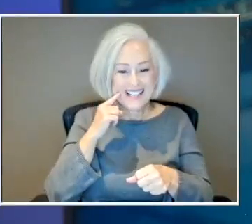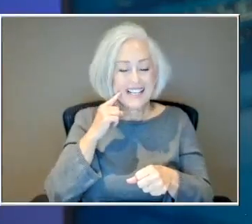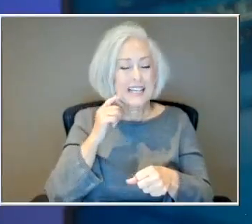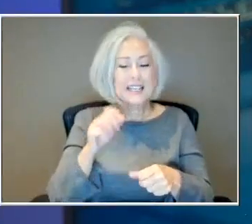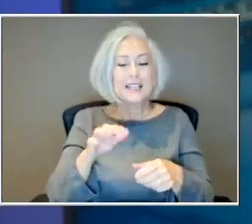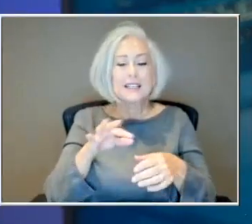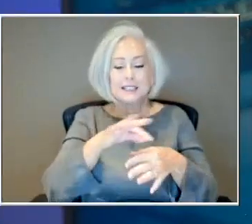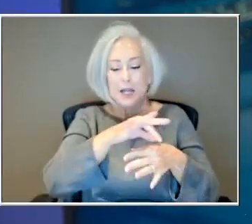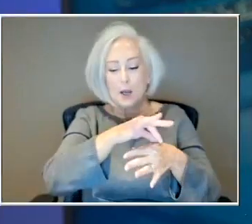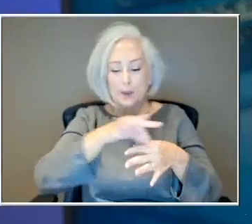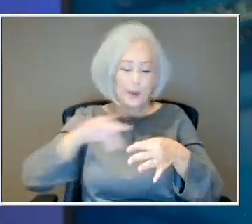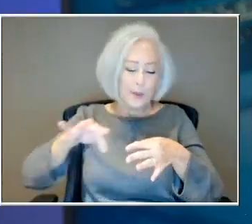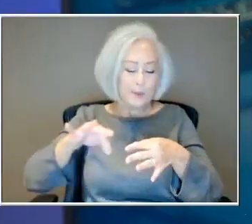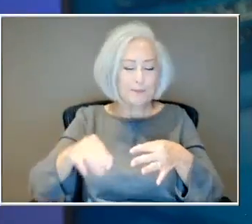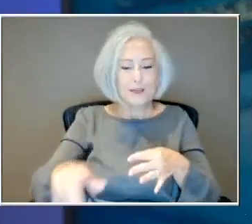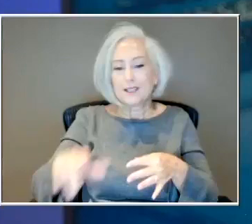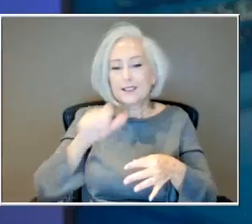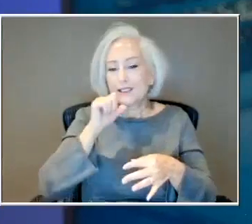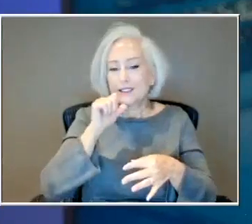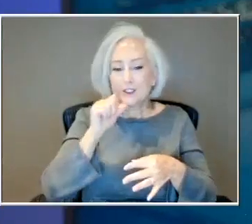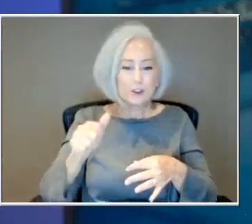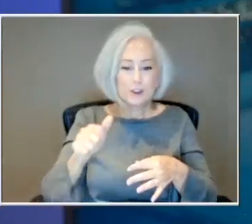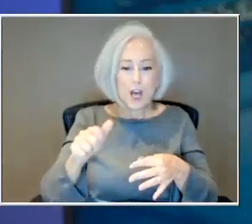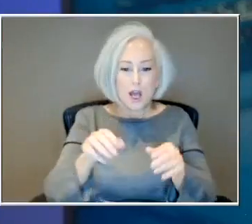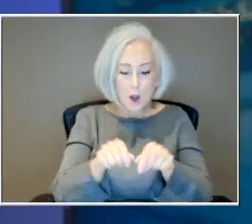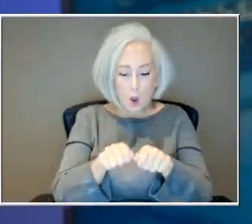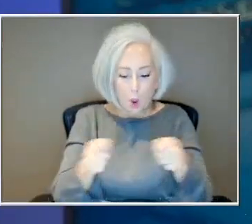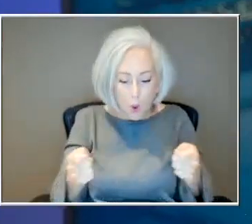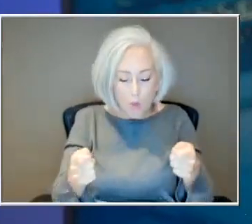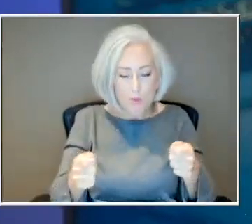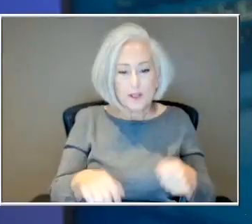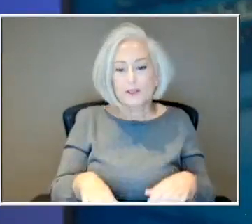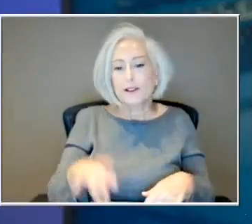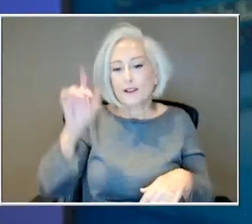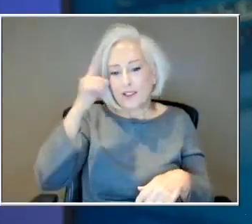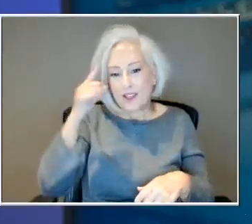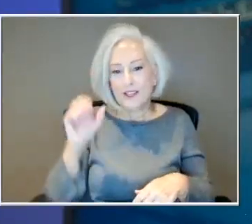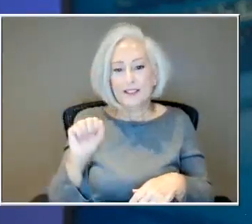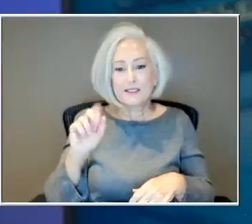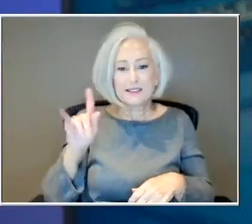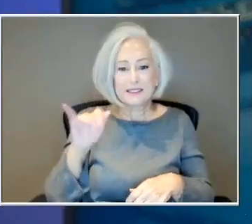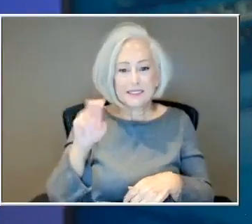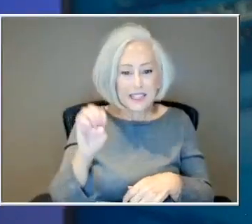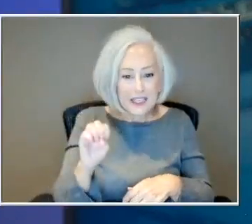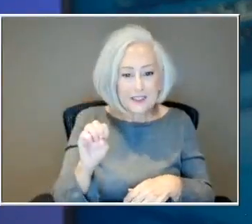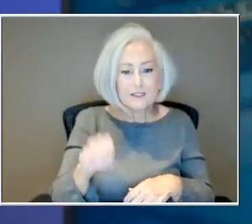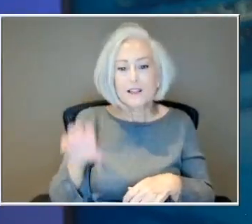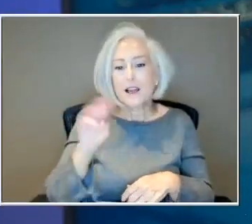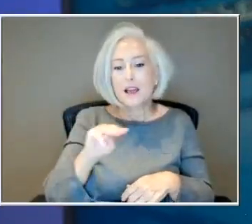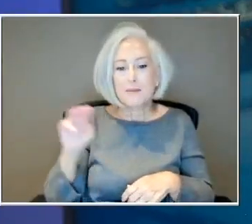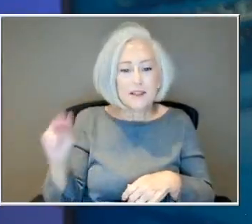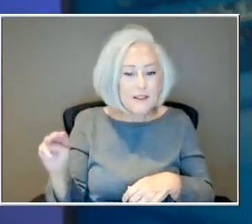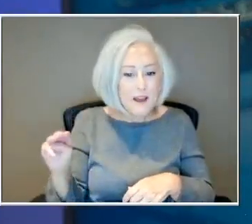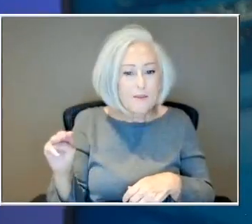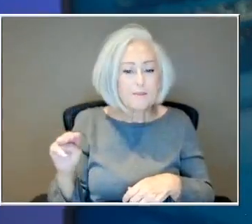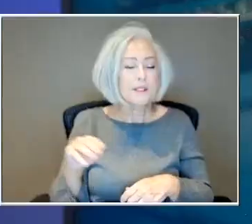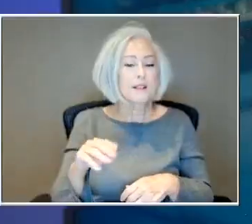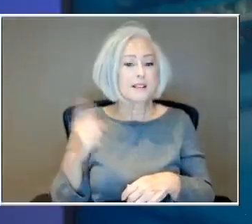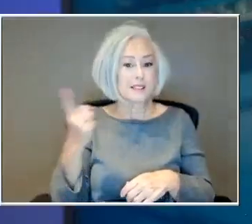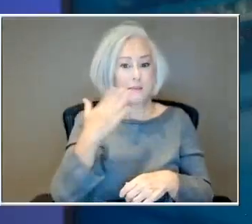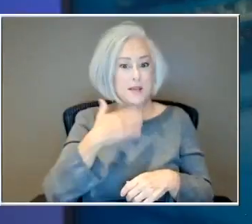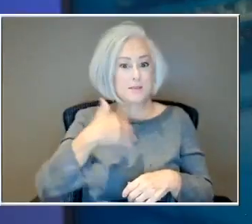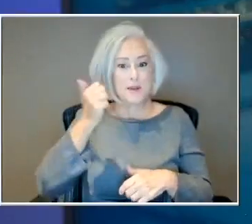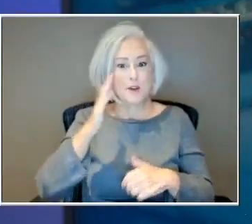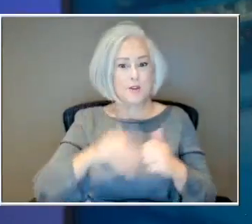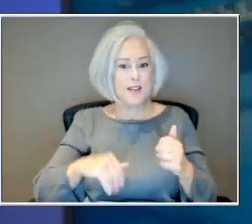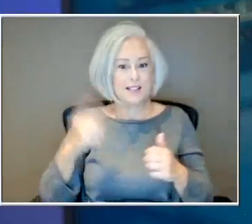sealed, like a package of Skittles, M&Ms, Reese's Pieces, whatever that is, then that's going to be better than something that somebody could have maybe